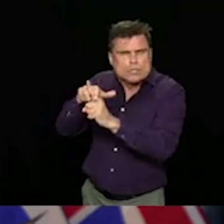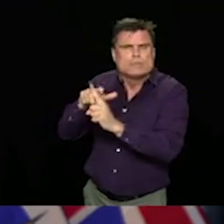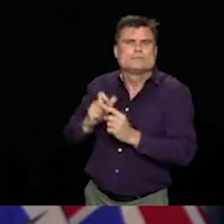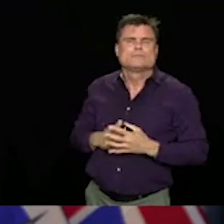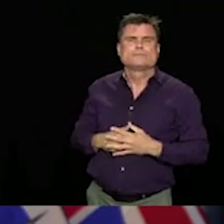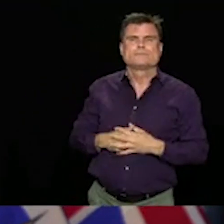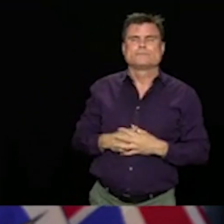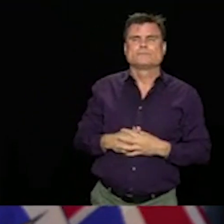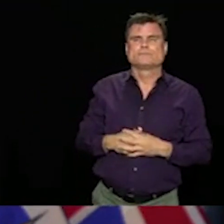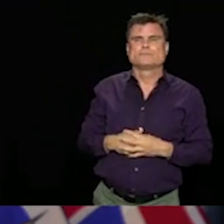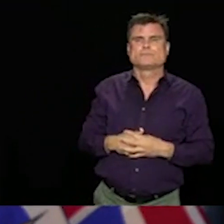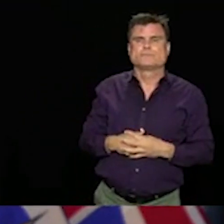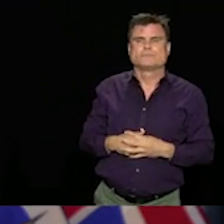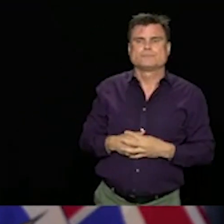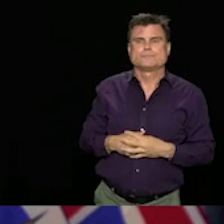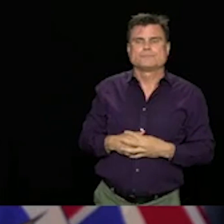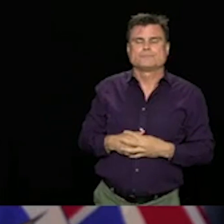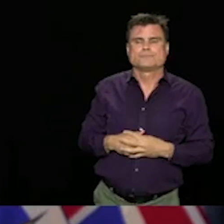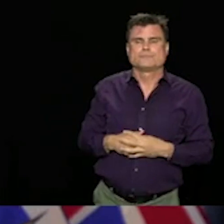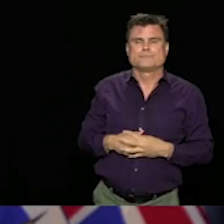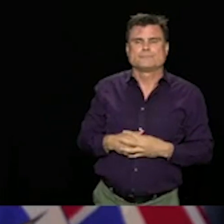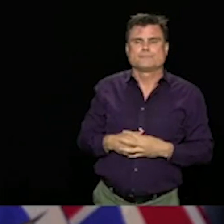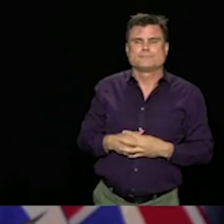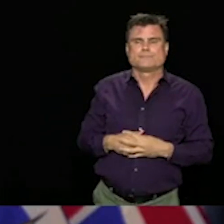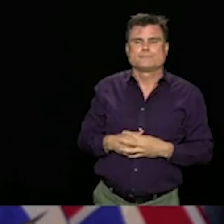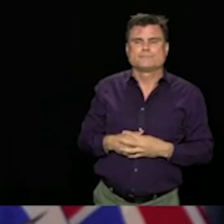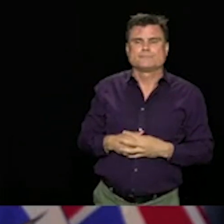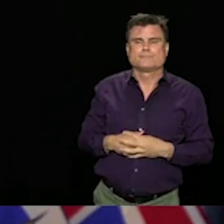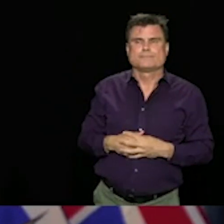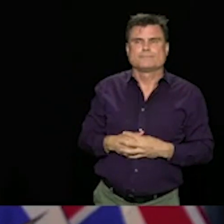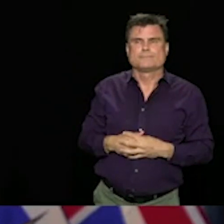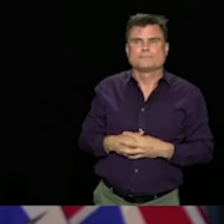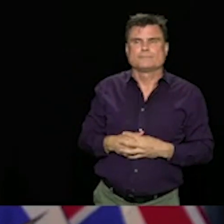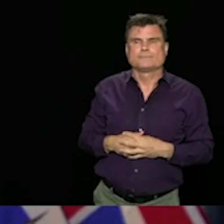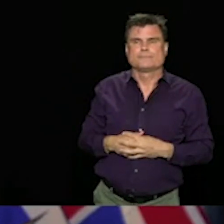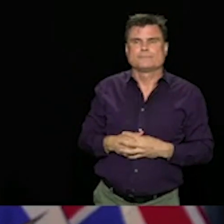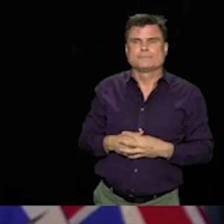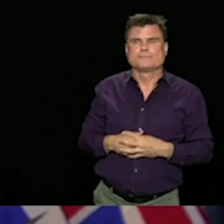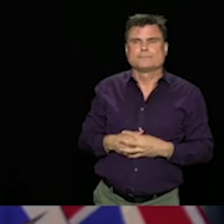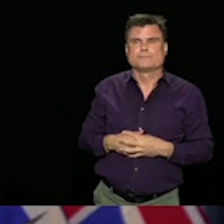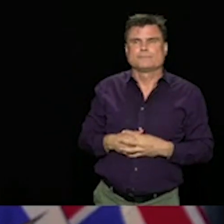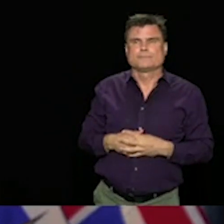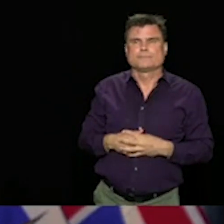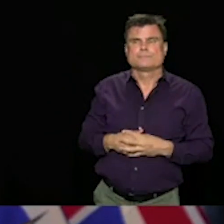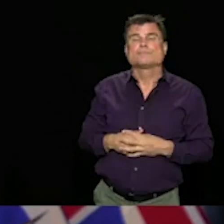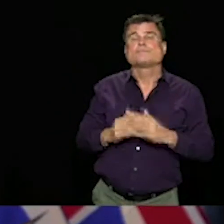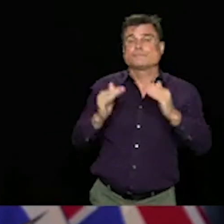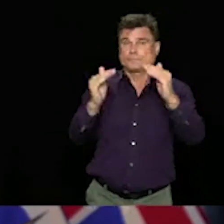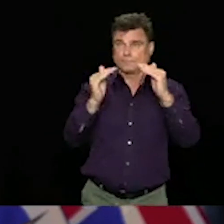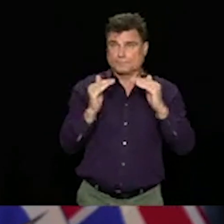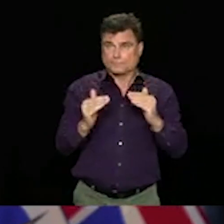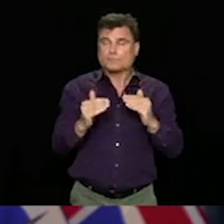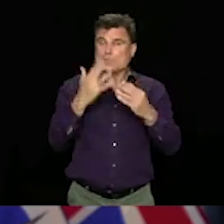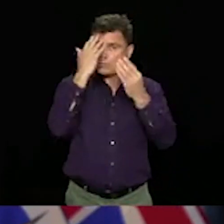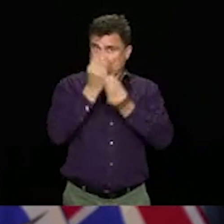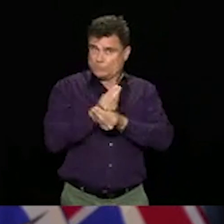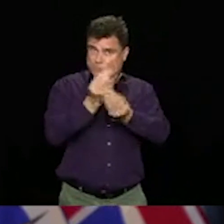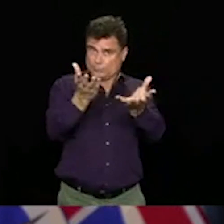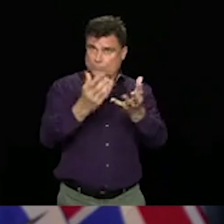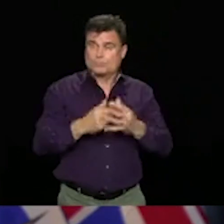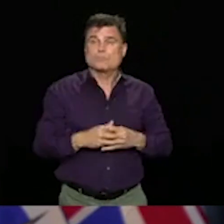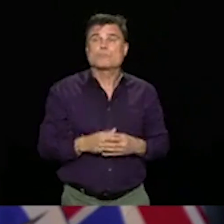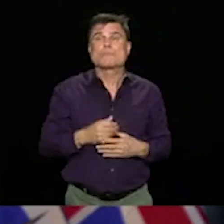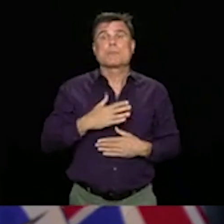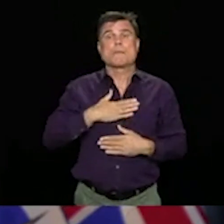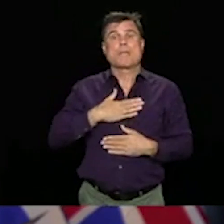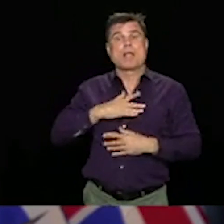There are two other issues I want to talk about. One is that we've made some revisions to the order, the public health order